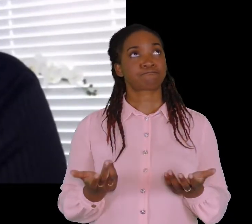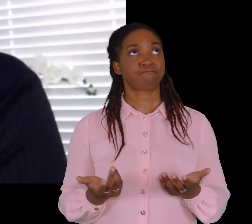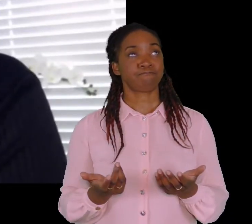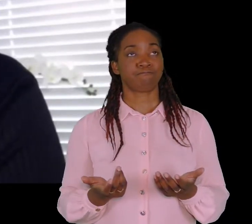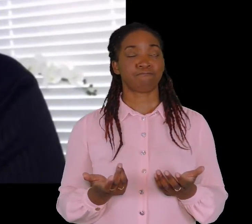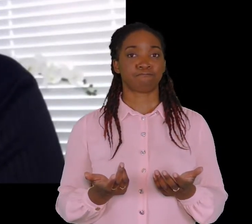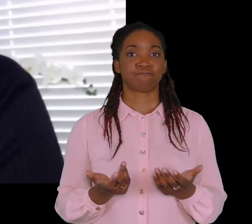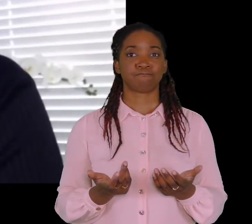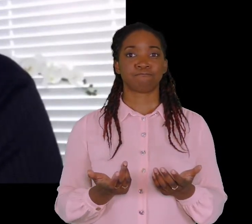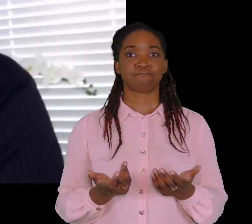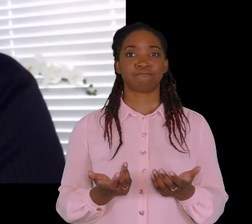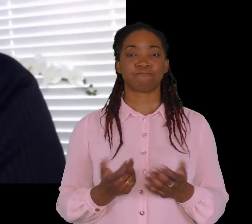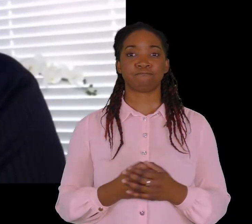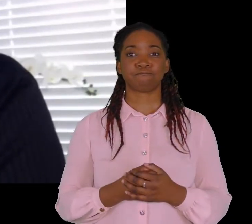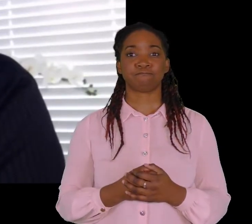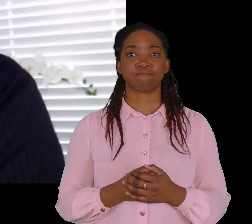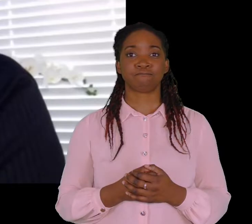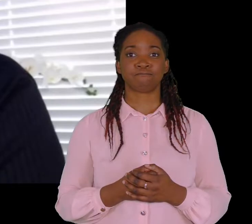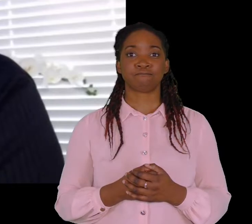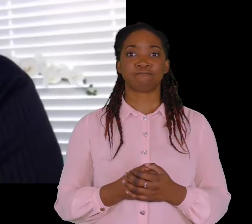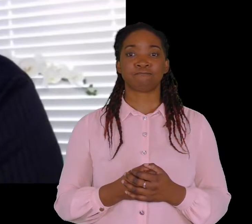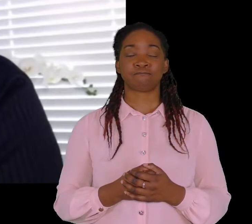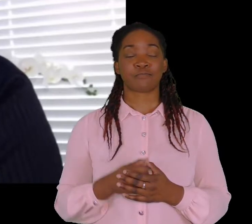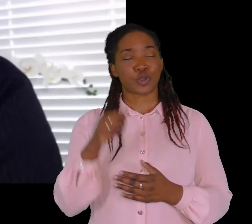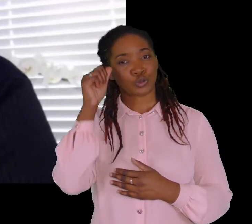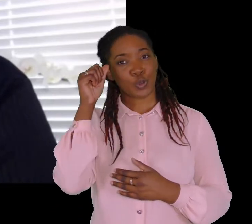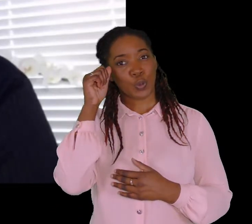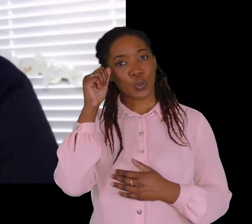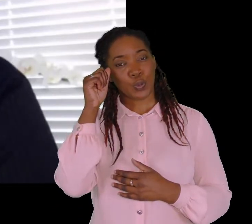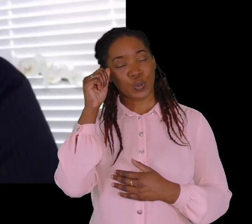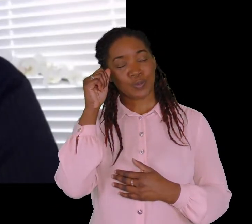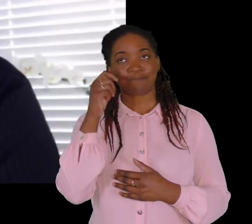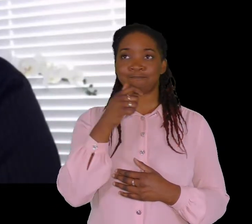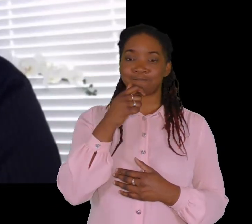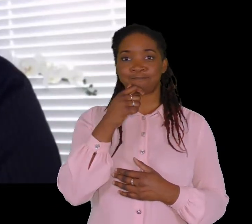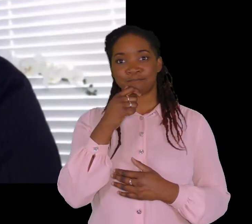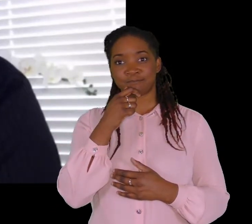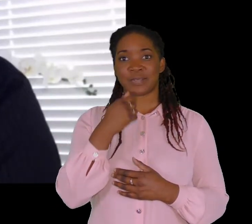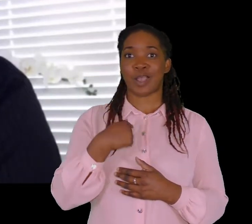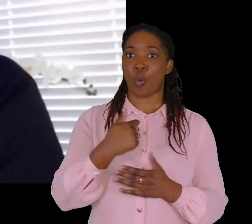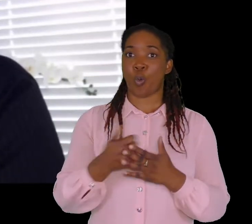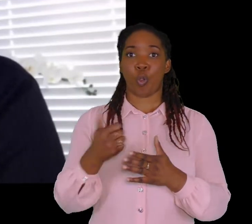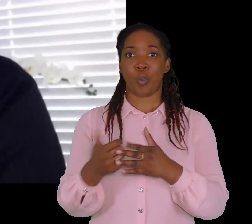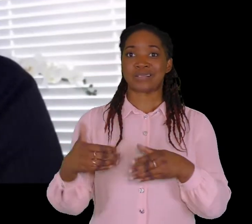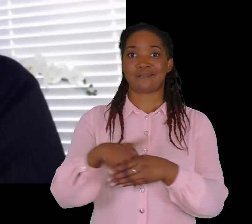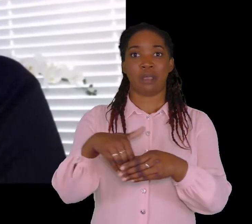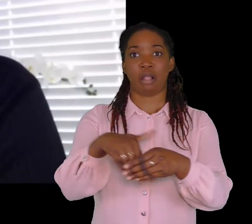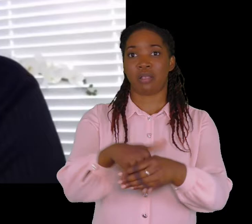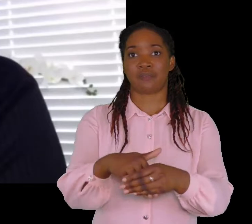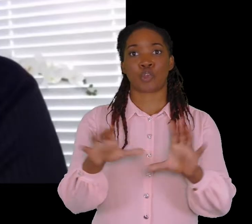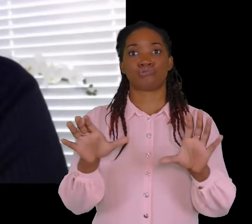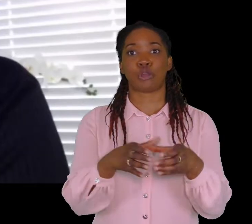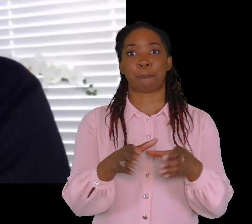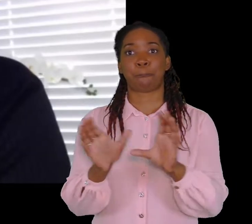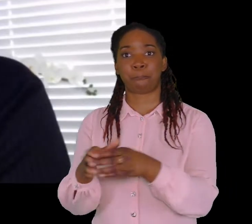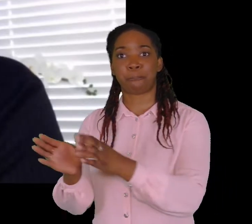You know, in sense, one was constantly amongst groups of artists who had the same or